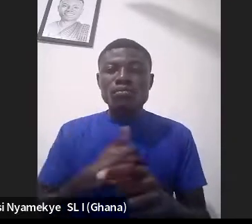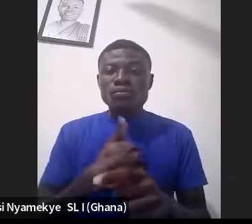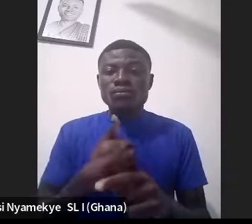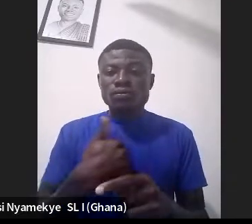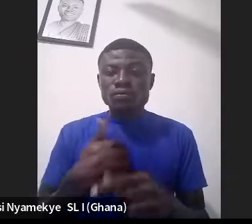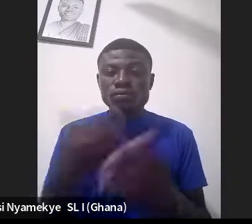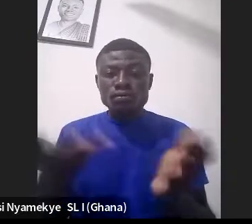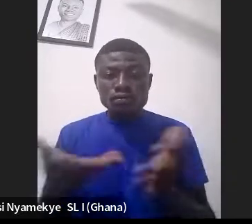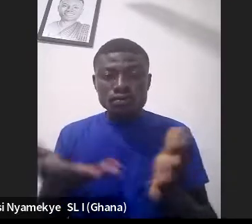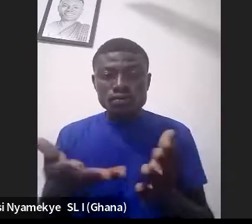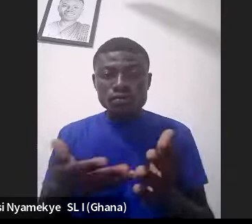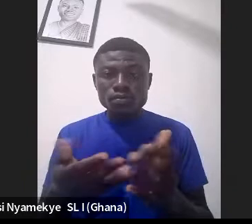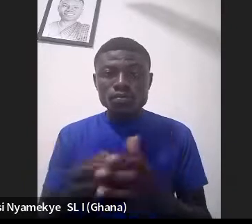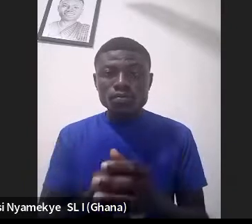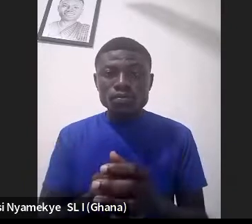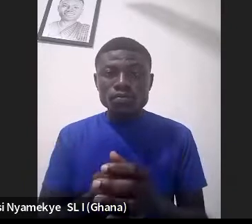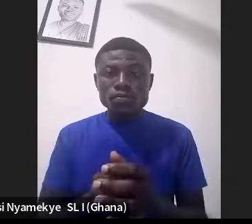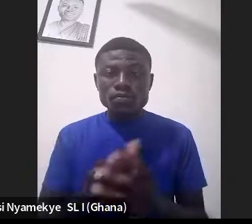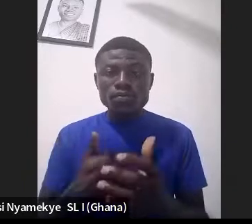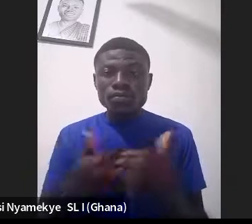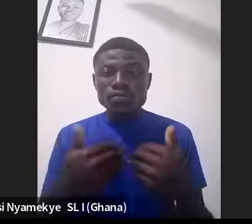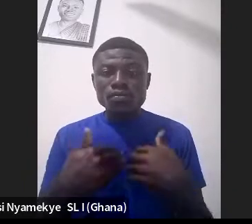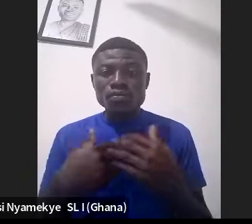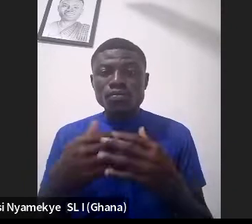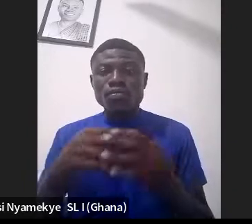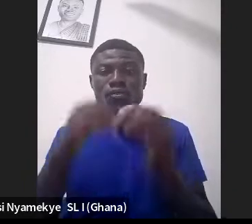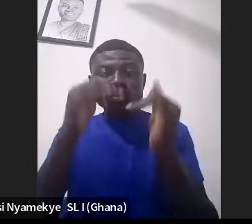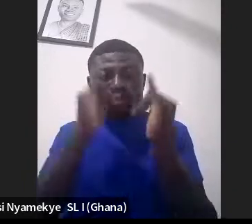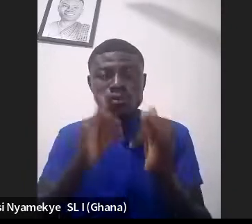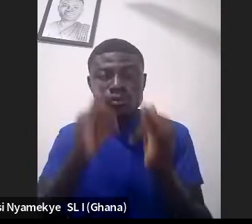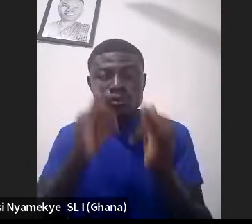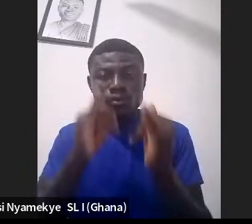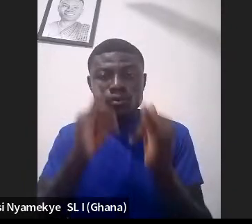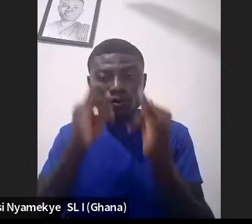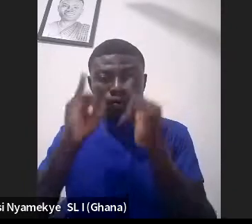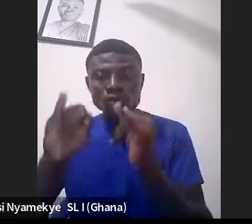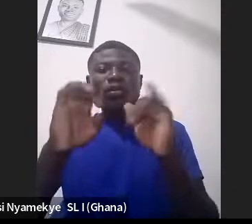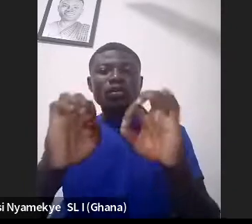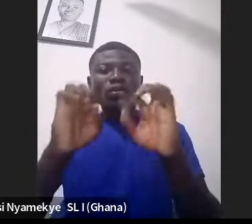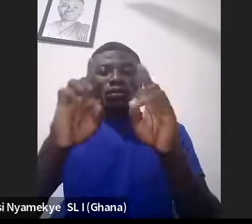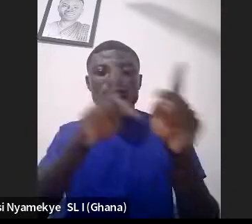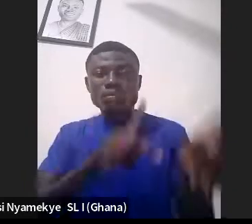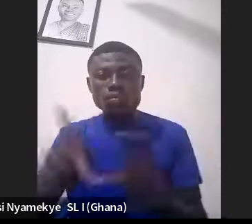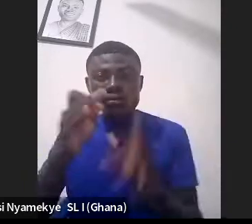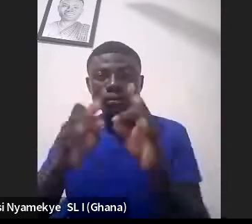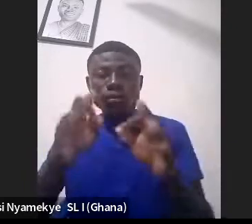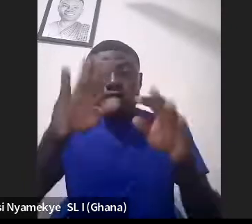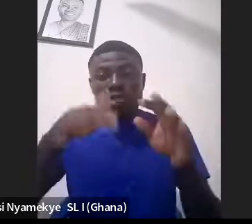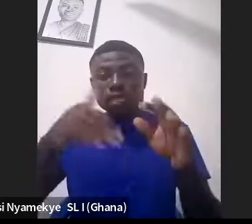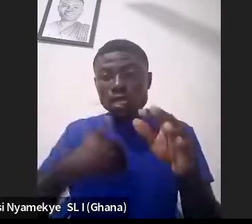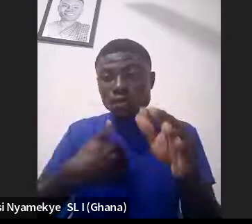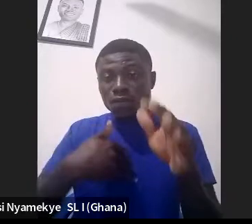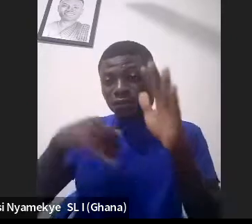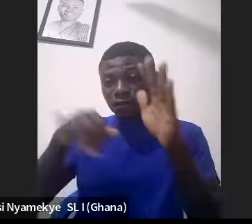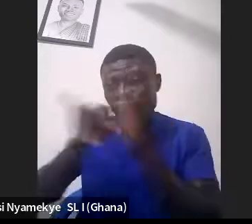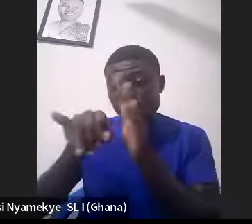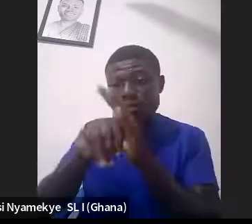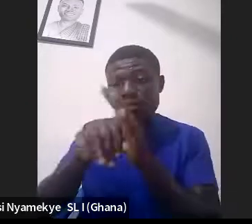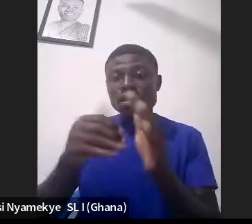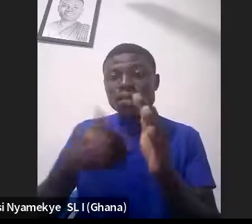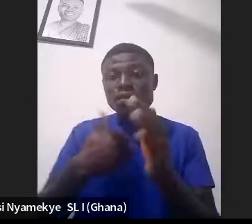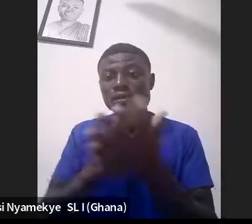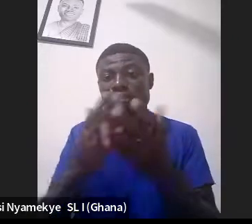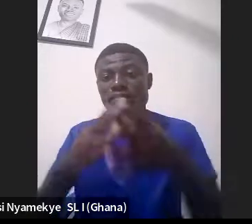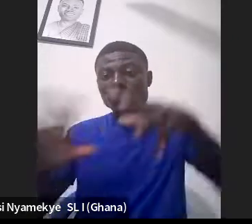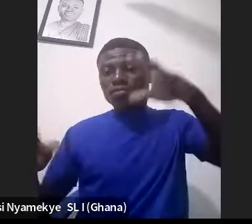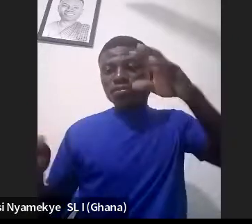know, over there, individual education plans. So if a child has a diagnosis, they have some adaptations